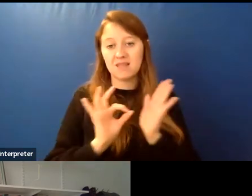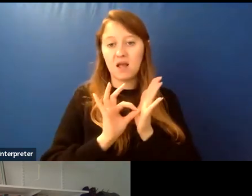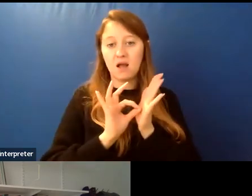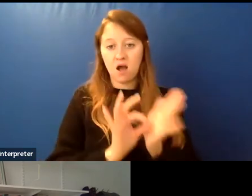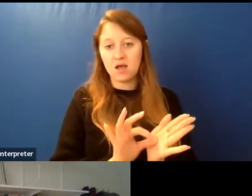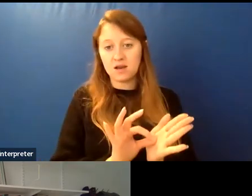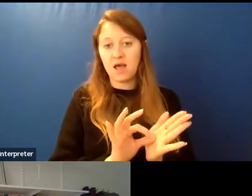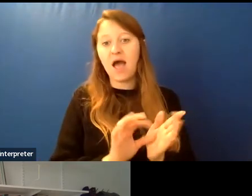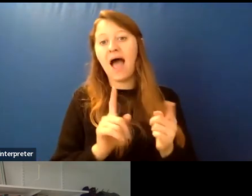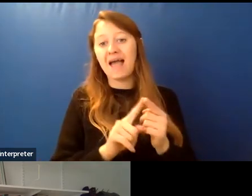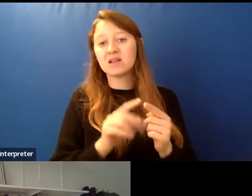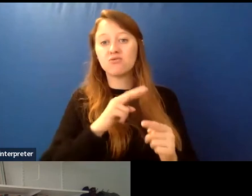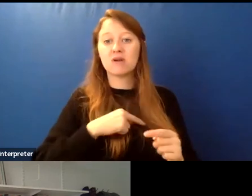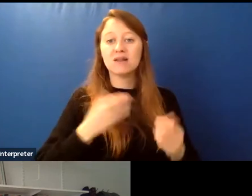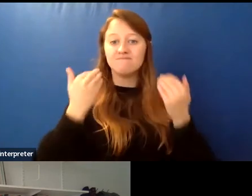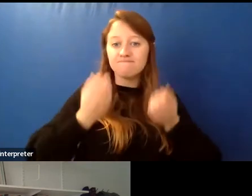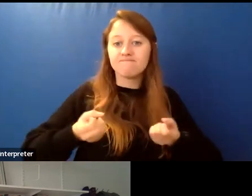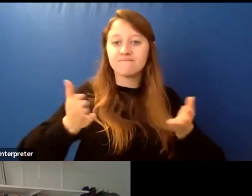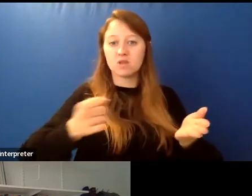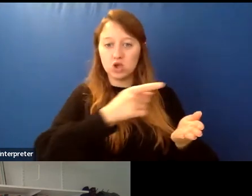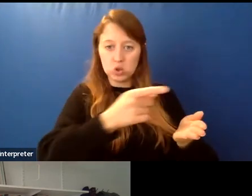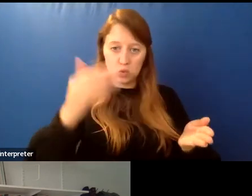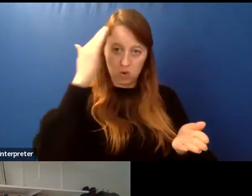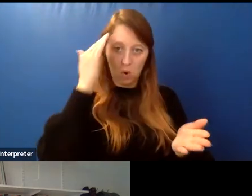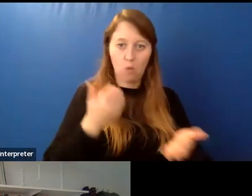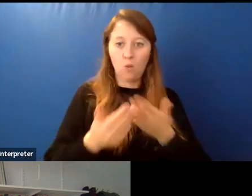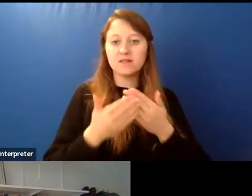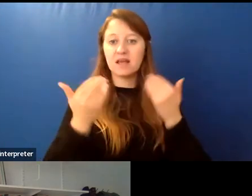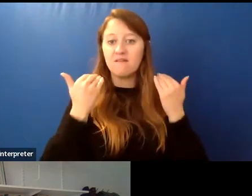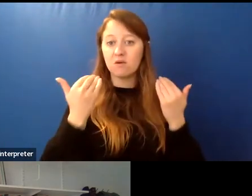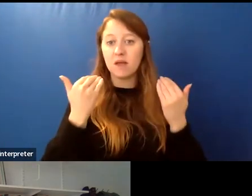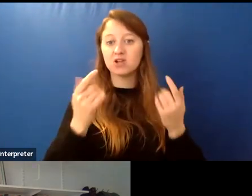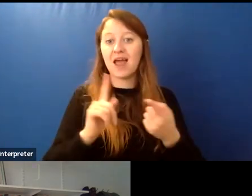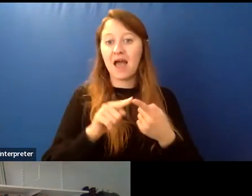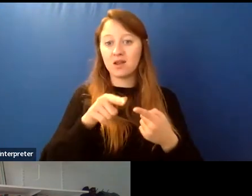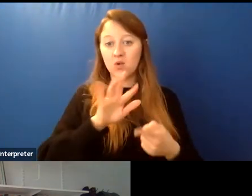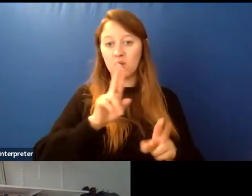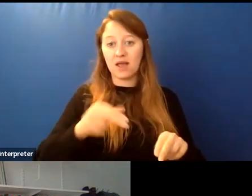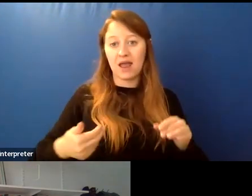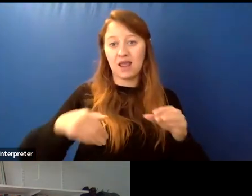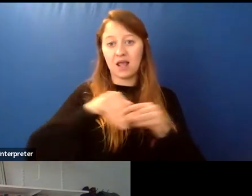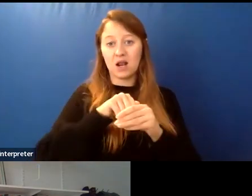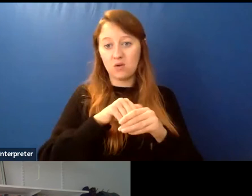making sure that you know what the information is. You can include any research you want in it.